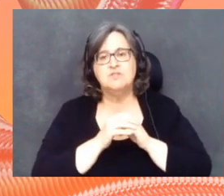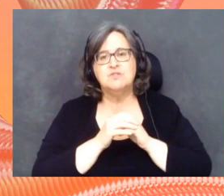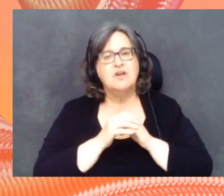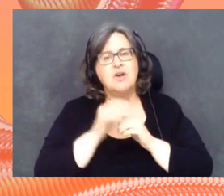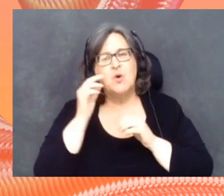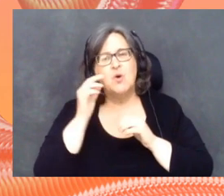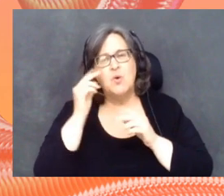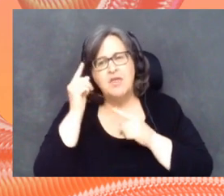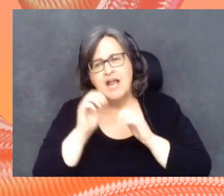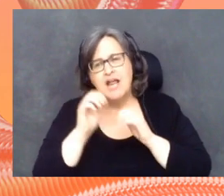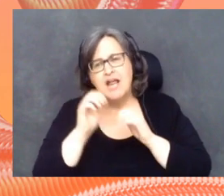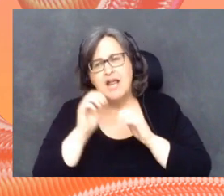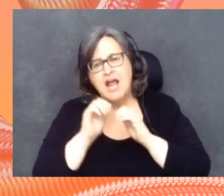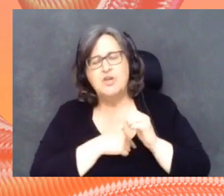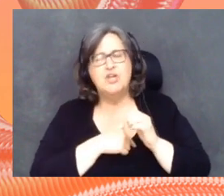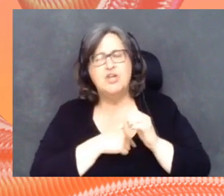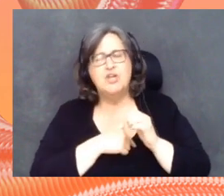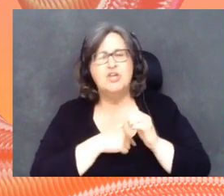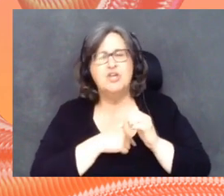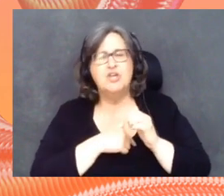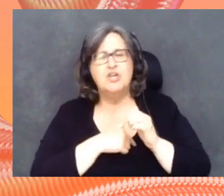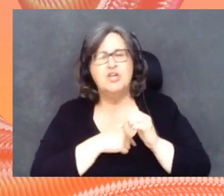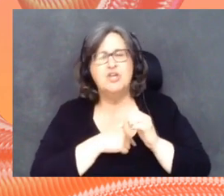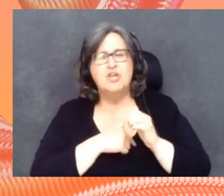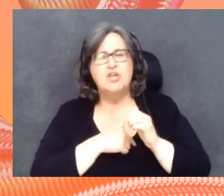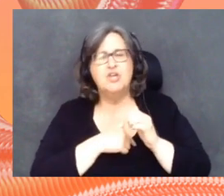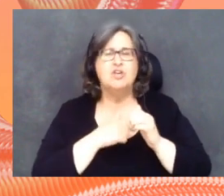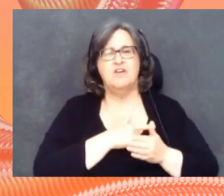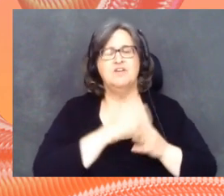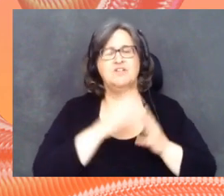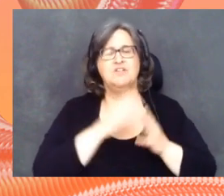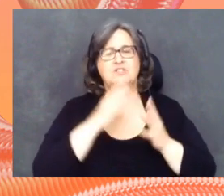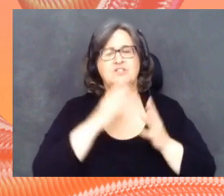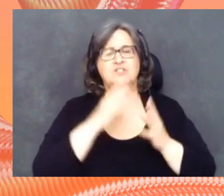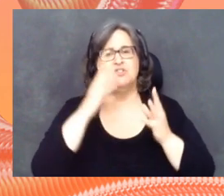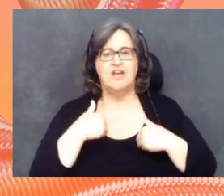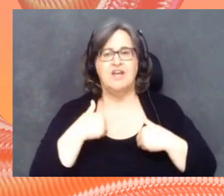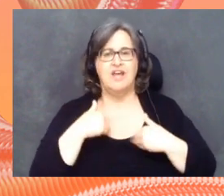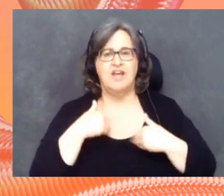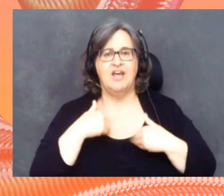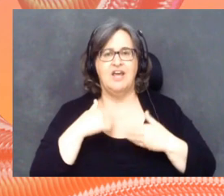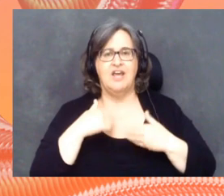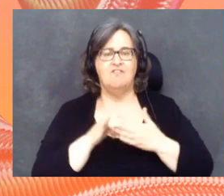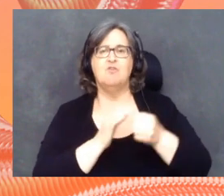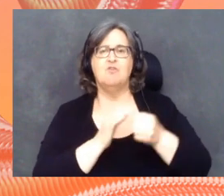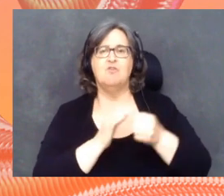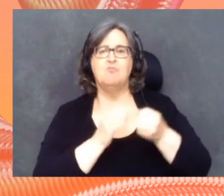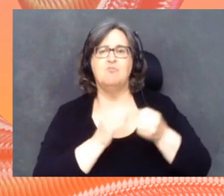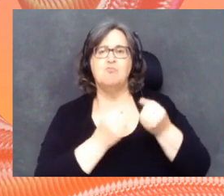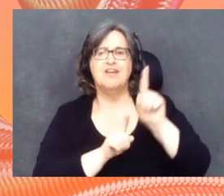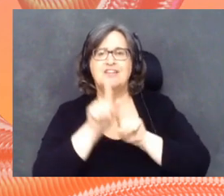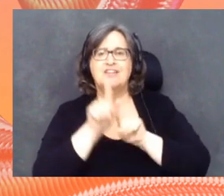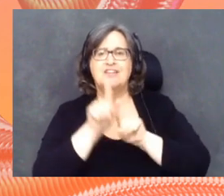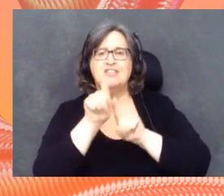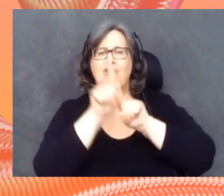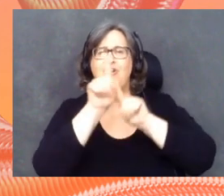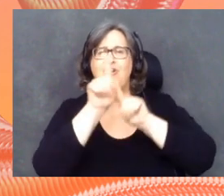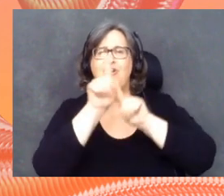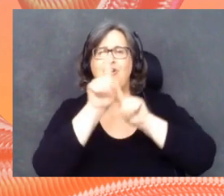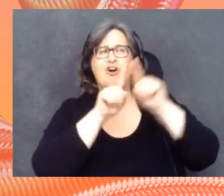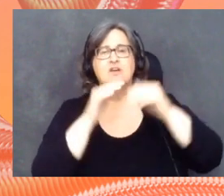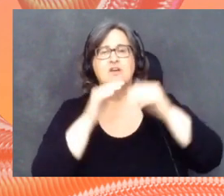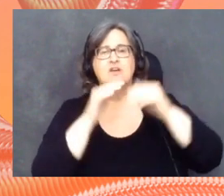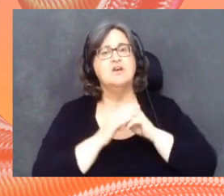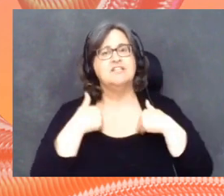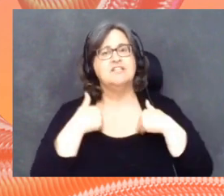grow. And it just feels lovely to have that affirmation of the stars, of the picture of the sky at our birth.